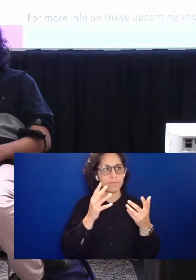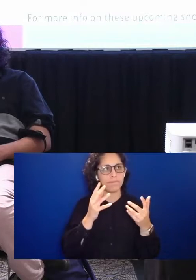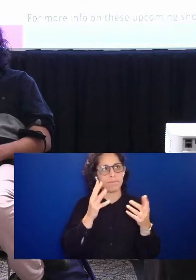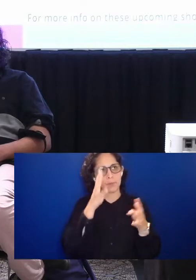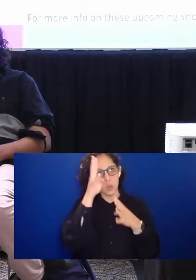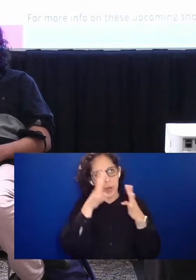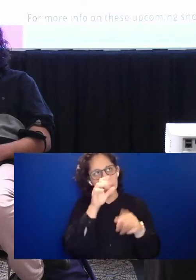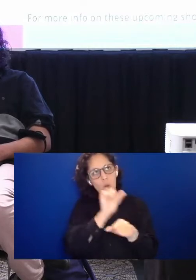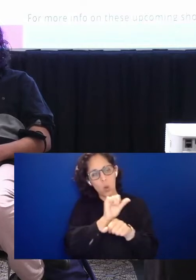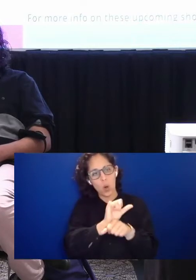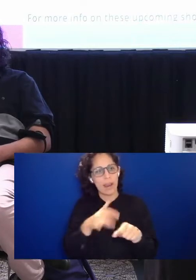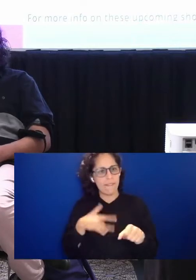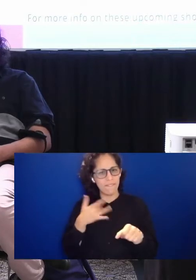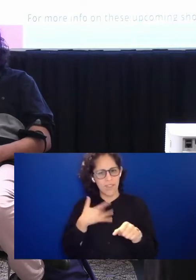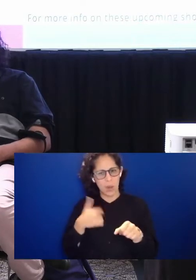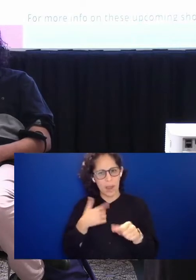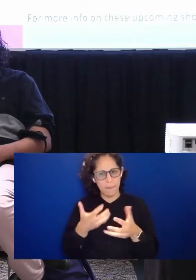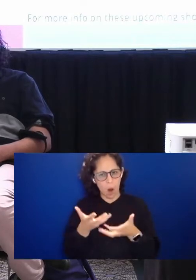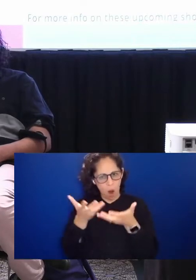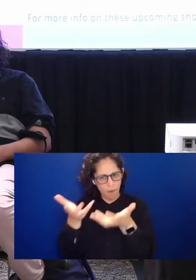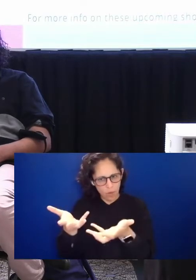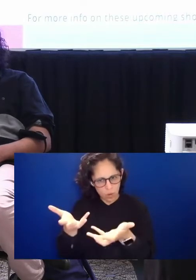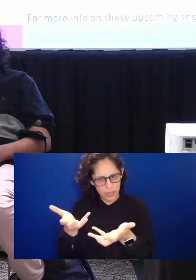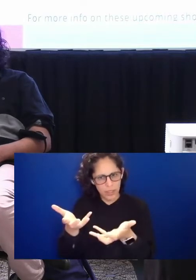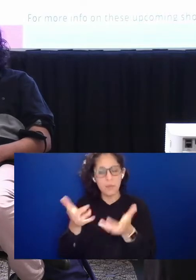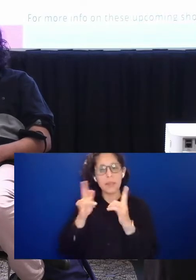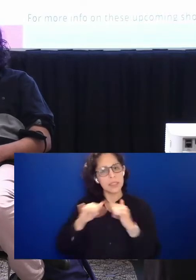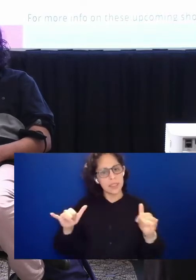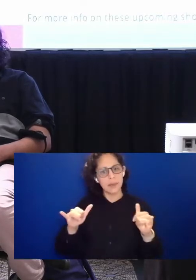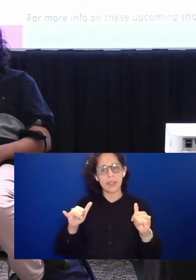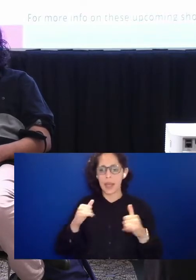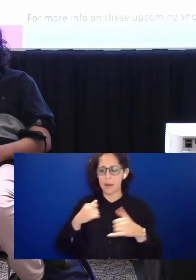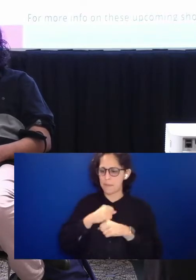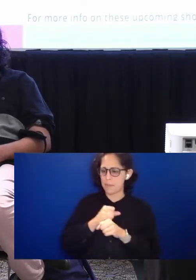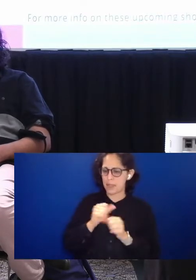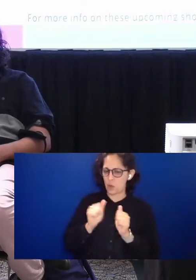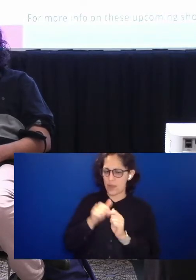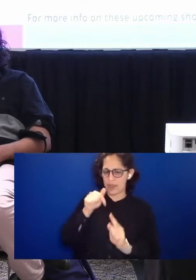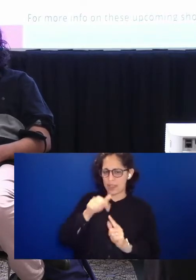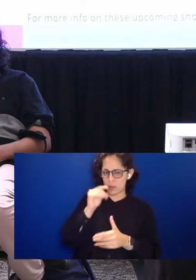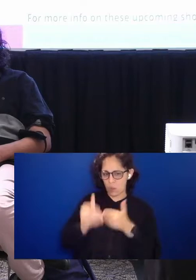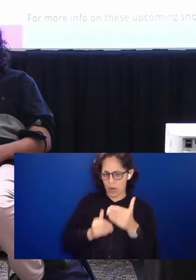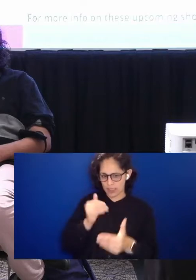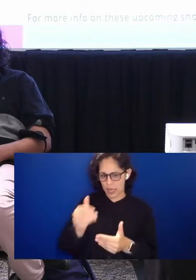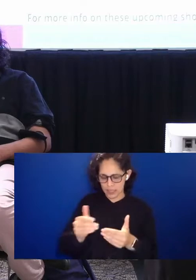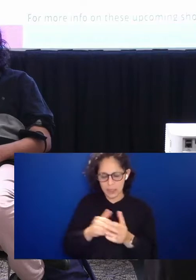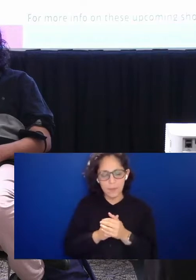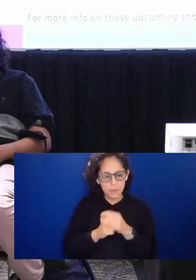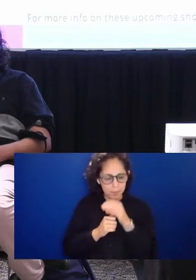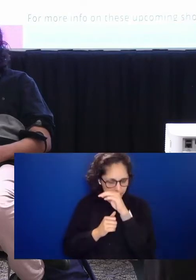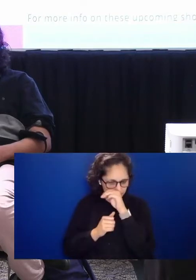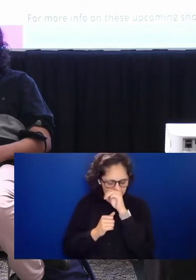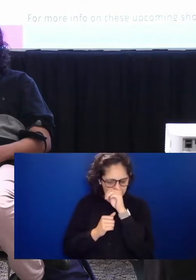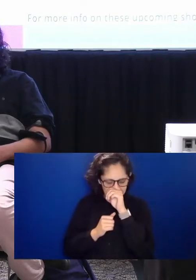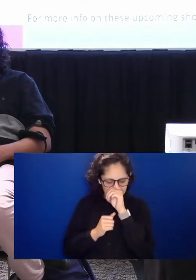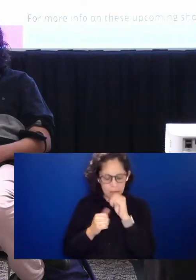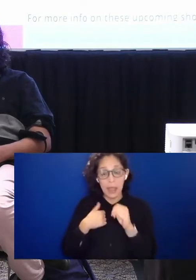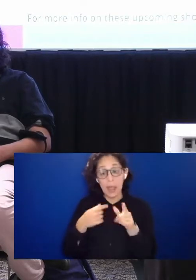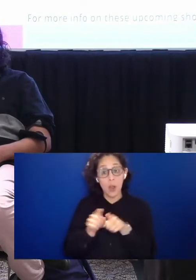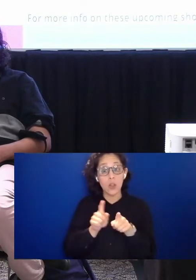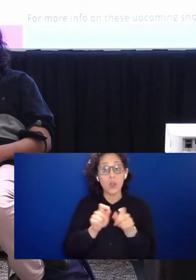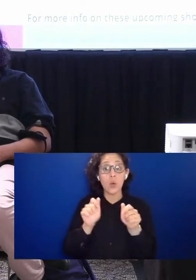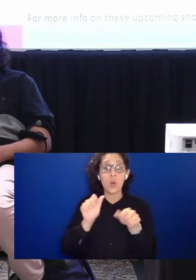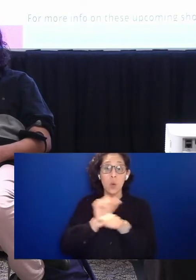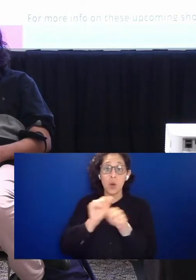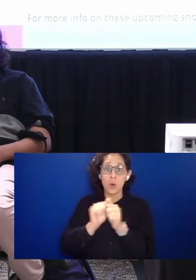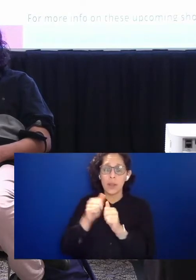I feel like I'm authoring, but still creating it in this devised process. But I also, work with playwrights to make